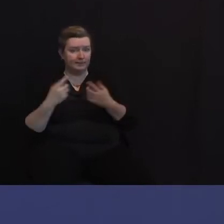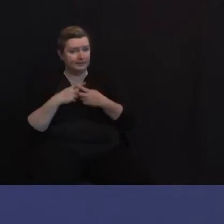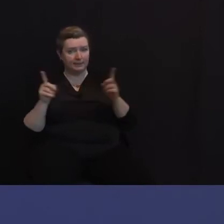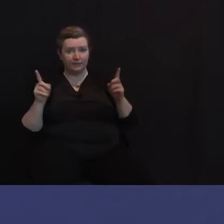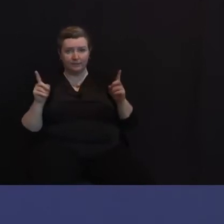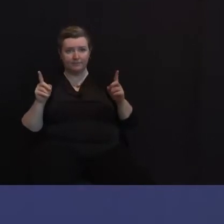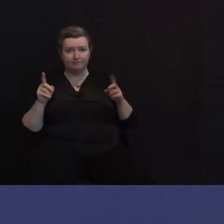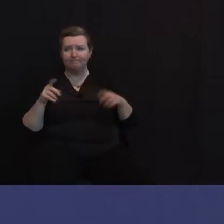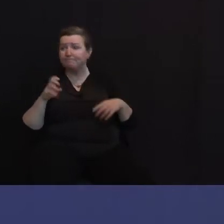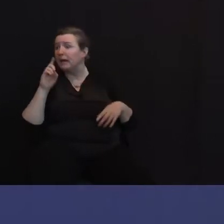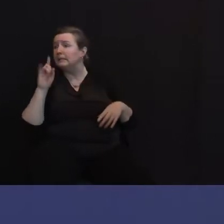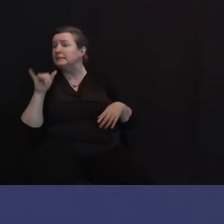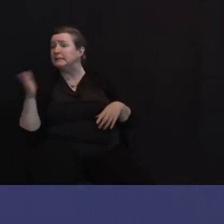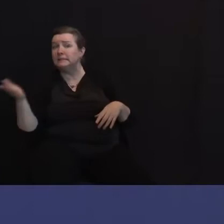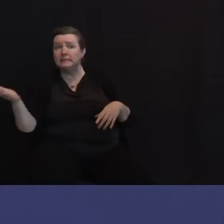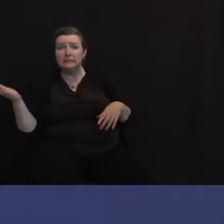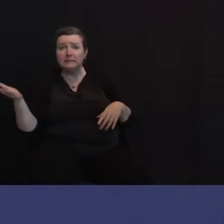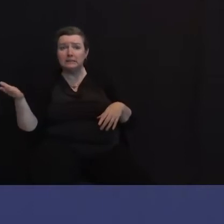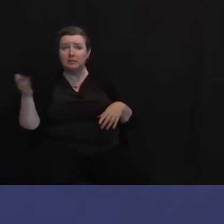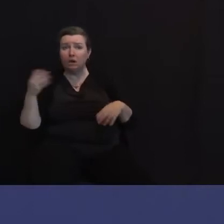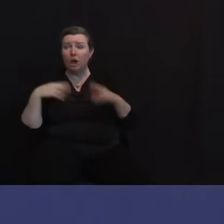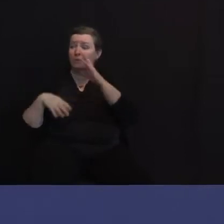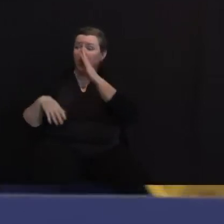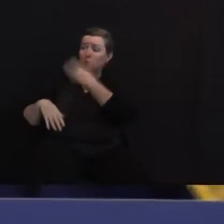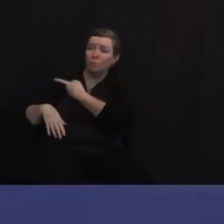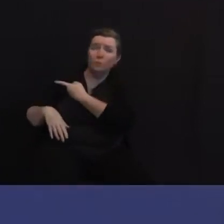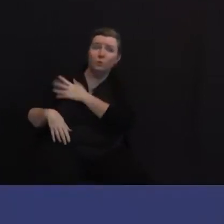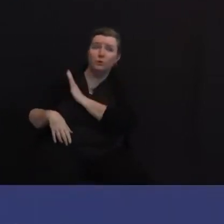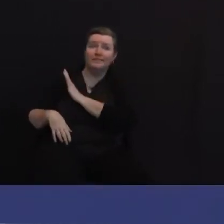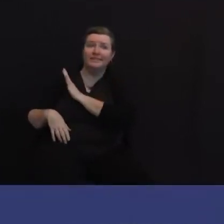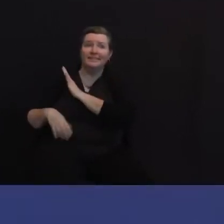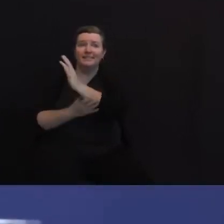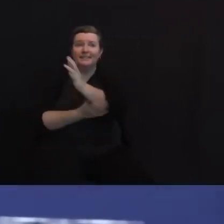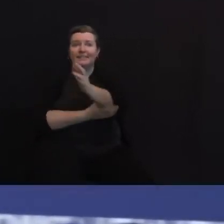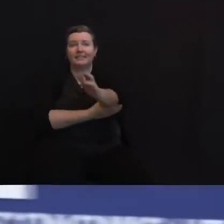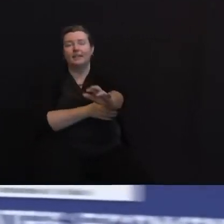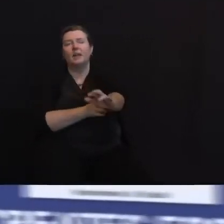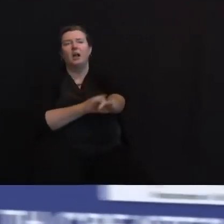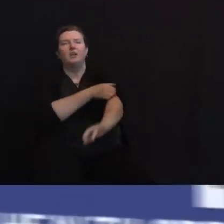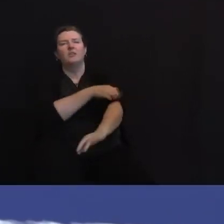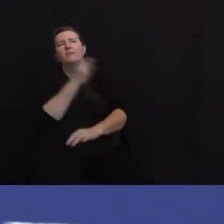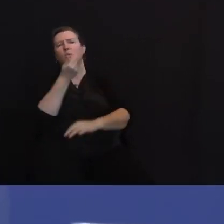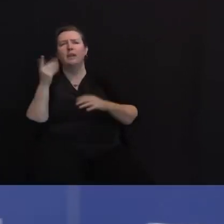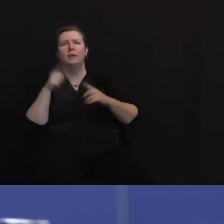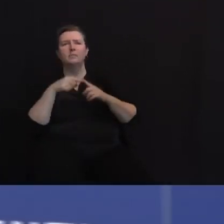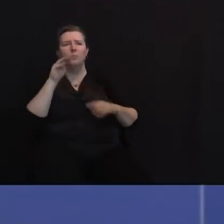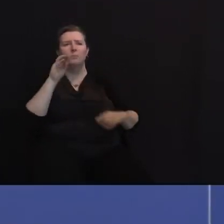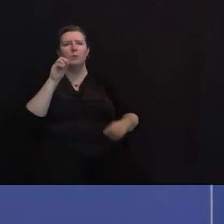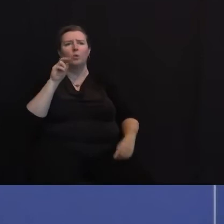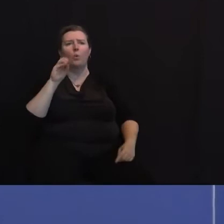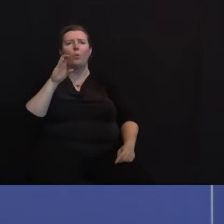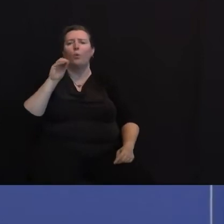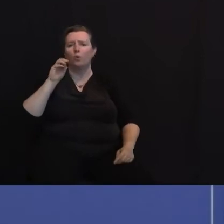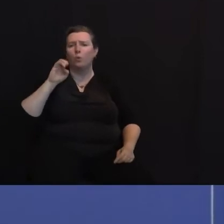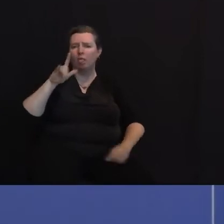want to make sure you get your money's worth for showing up today. If I could just say one couple of things about Please. the monoclonals, I want to make a pitch for